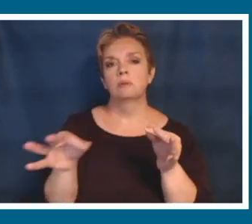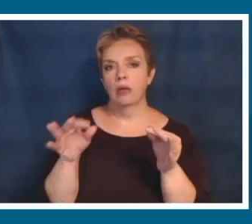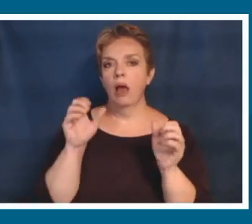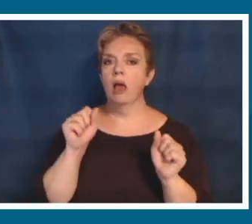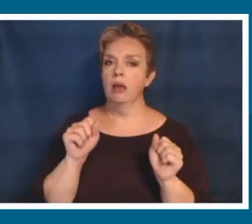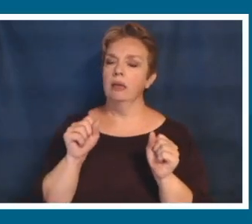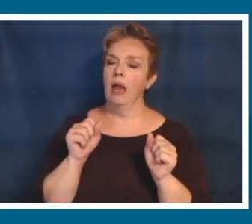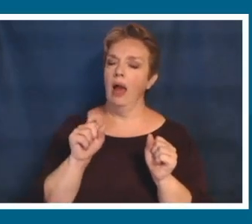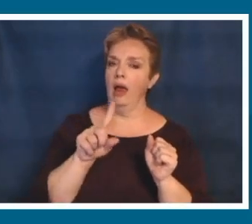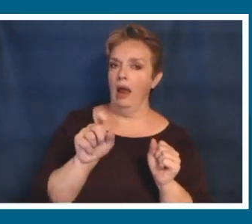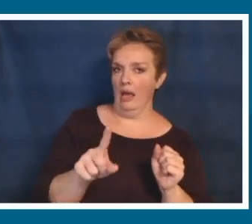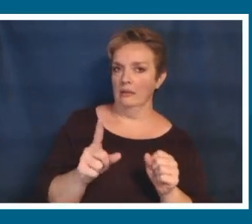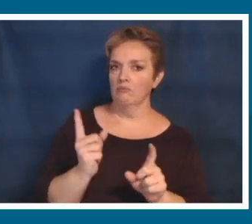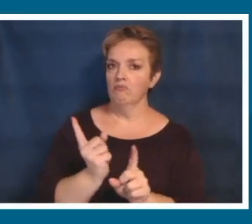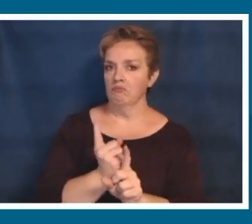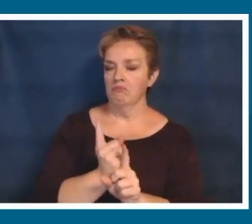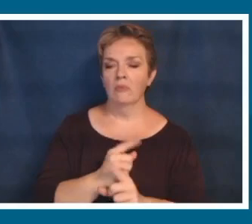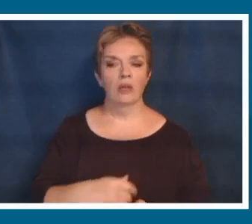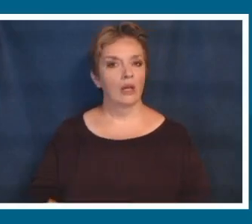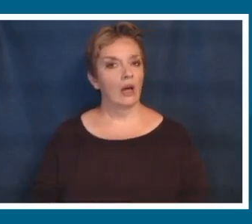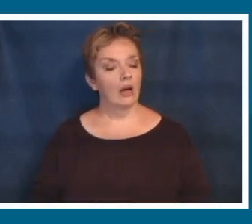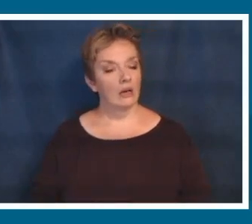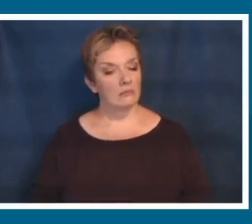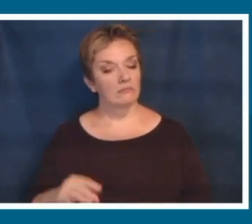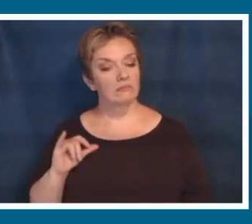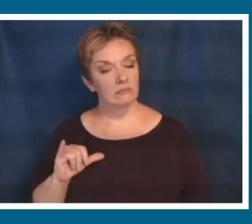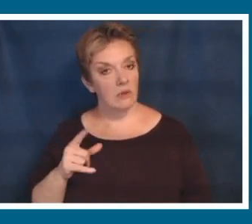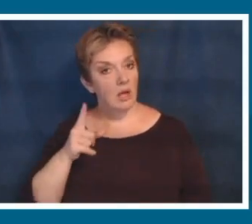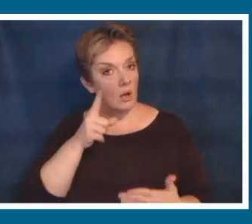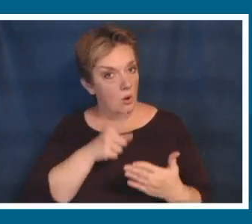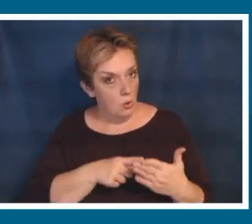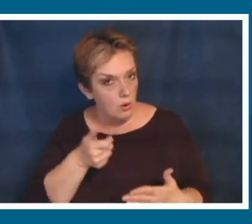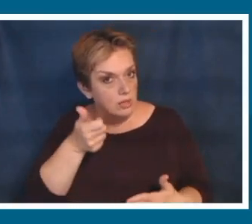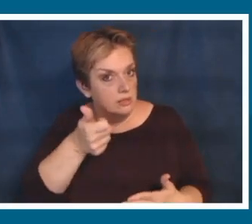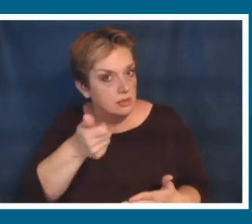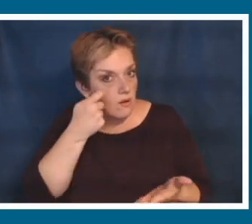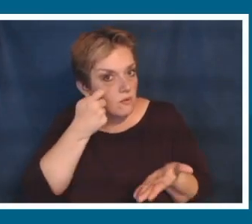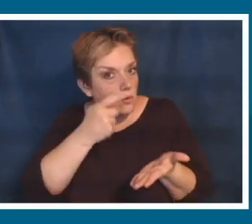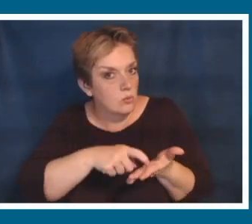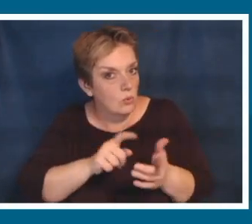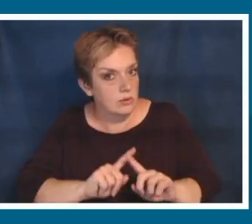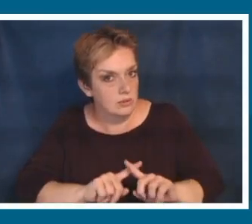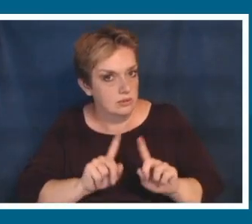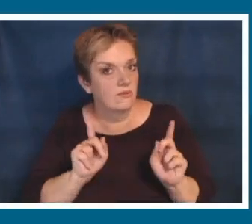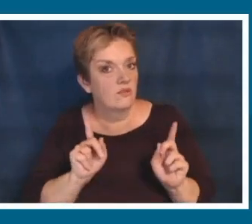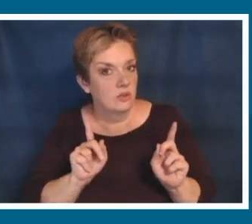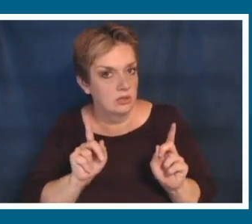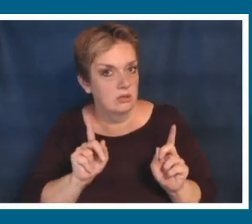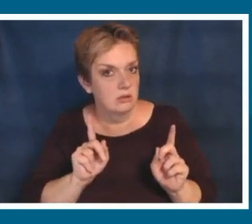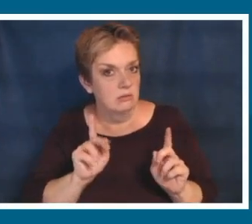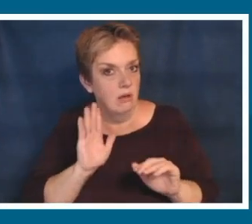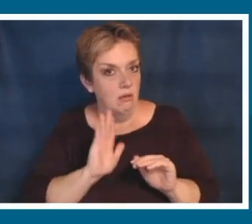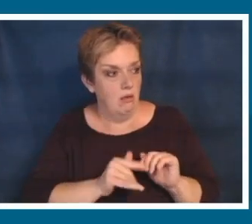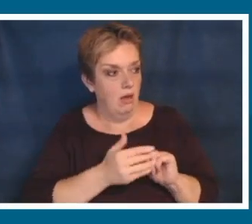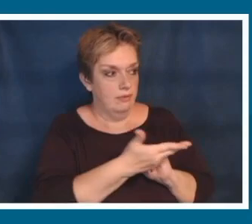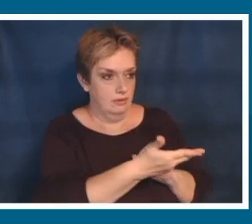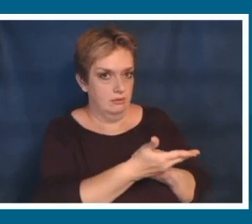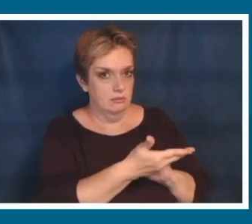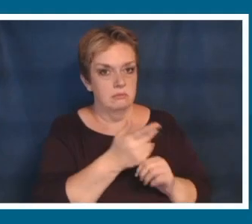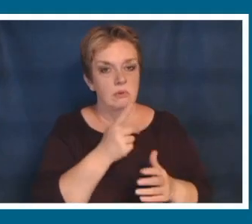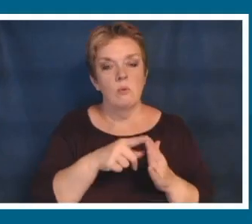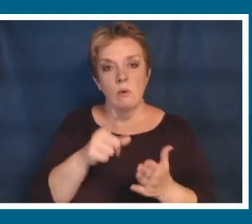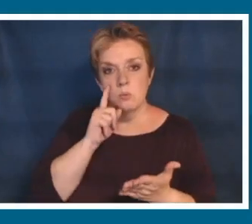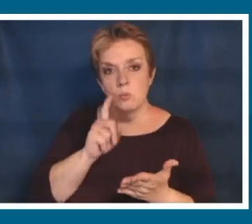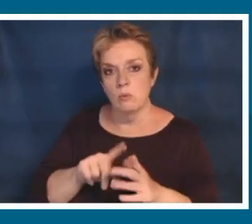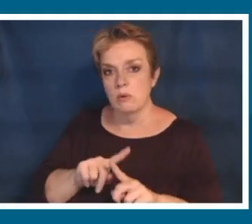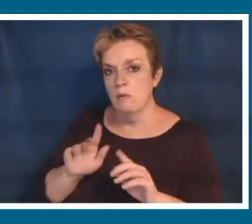supportive question for all parents. And what students notice is what they're bringing and what they're gaining in the